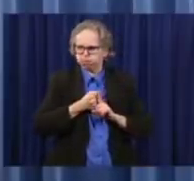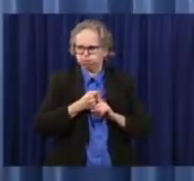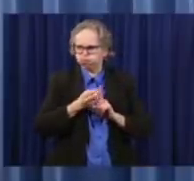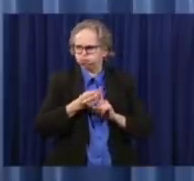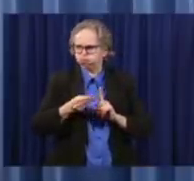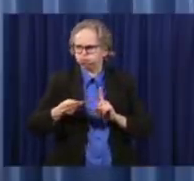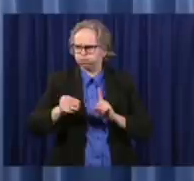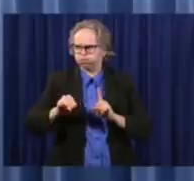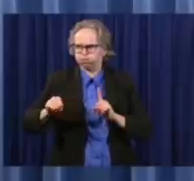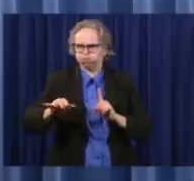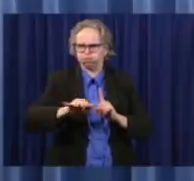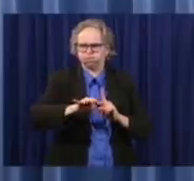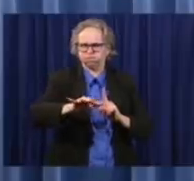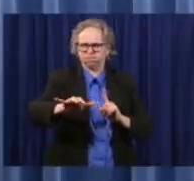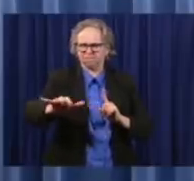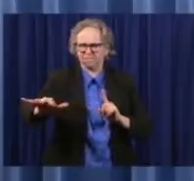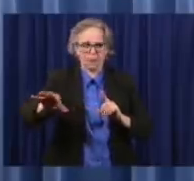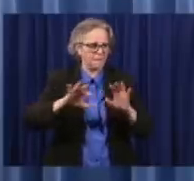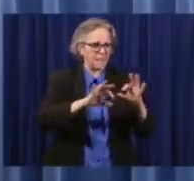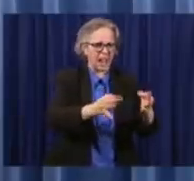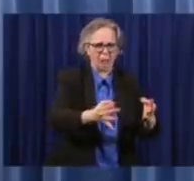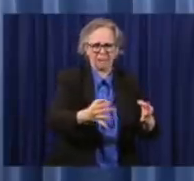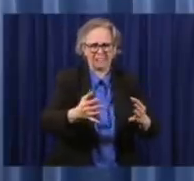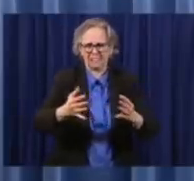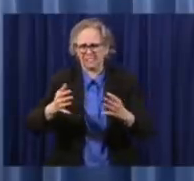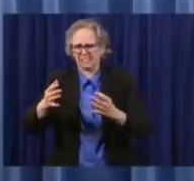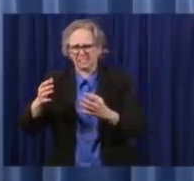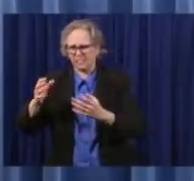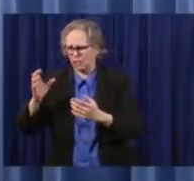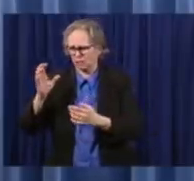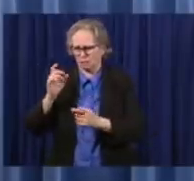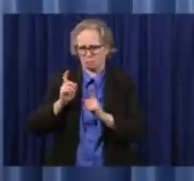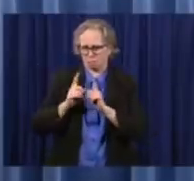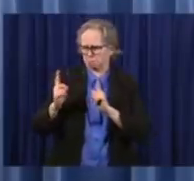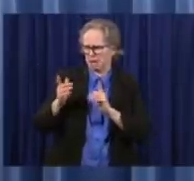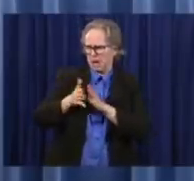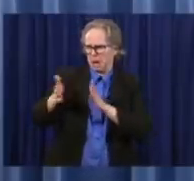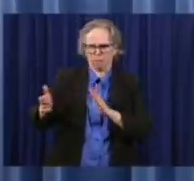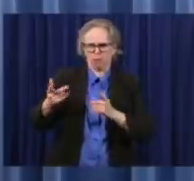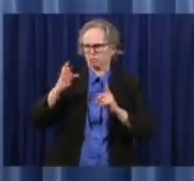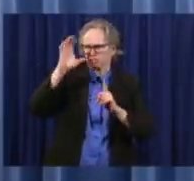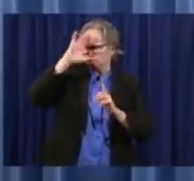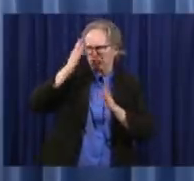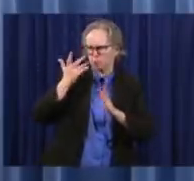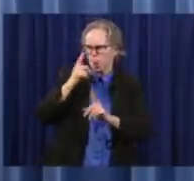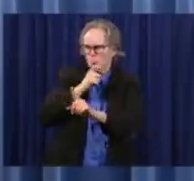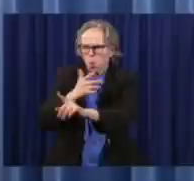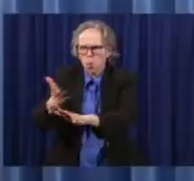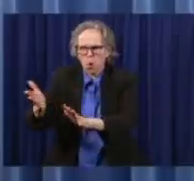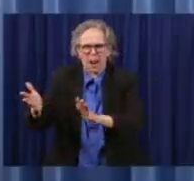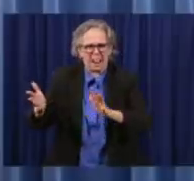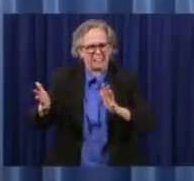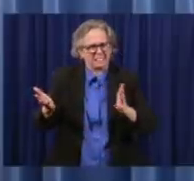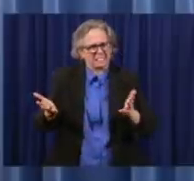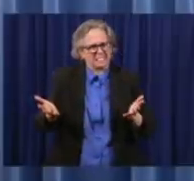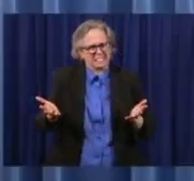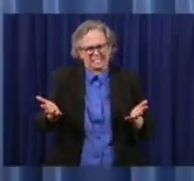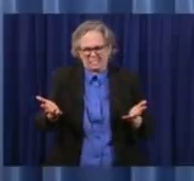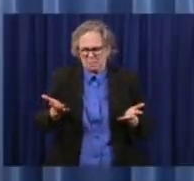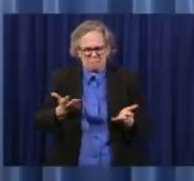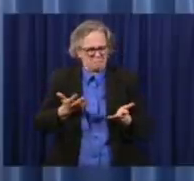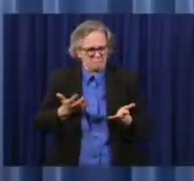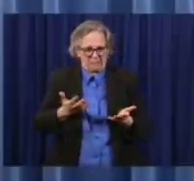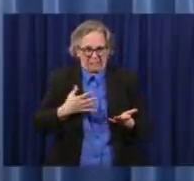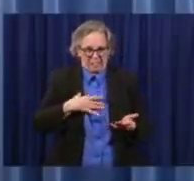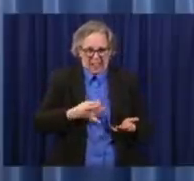total strangers, people we don't even know. And so whether we like it or not, we are in